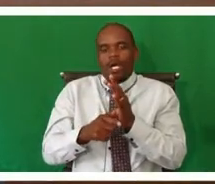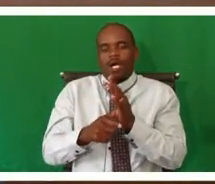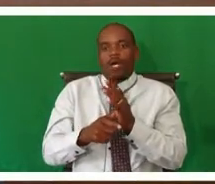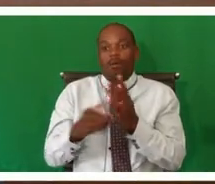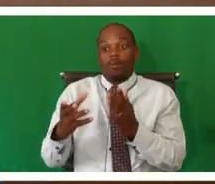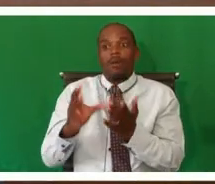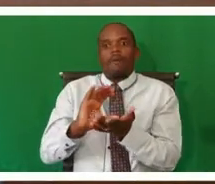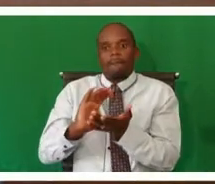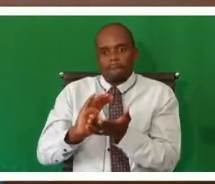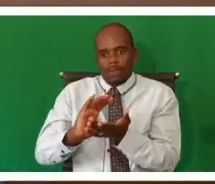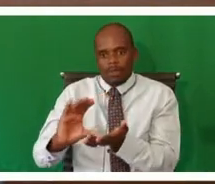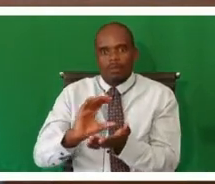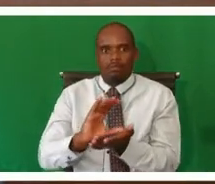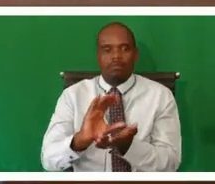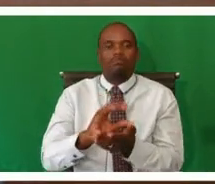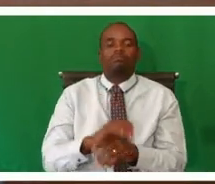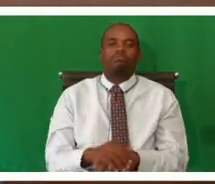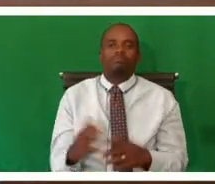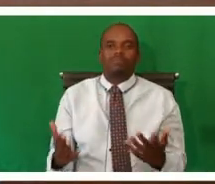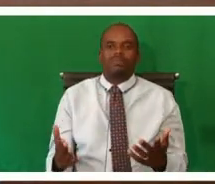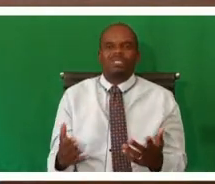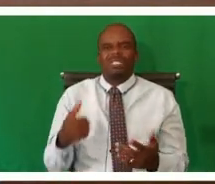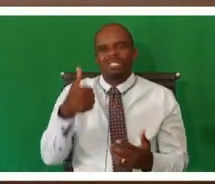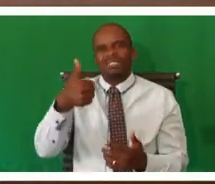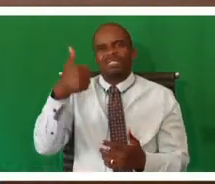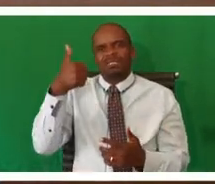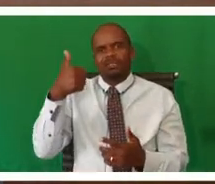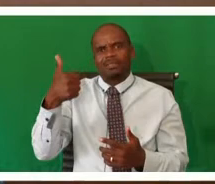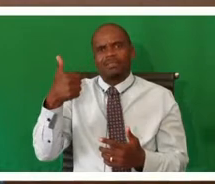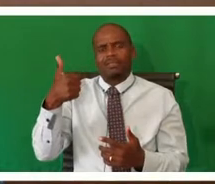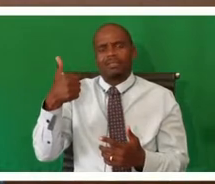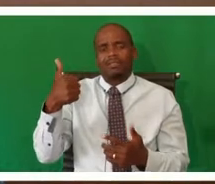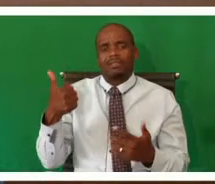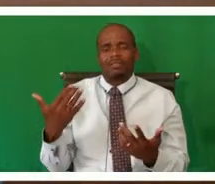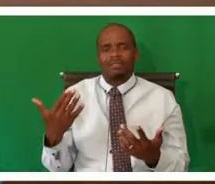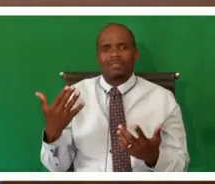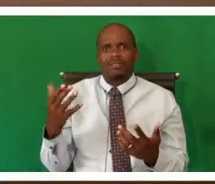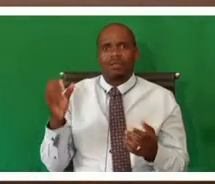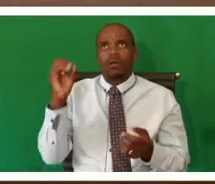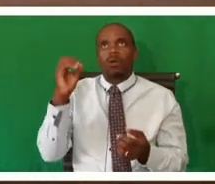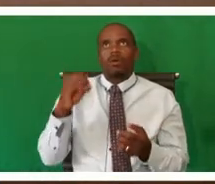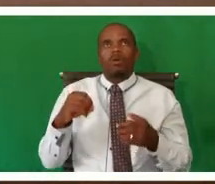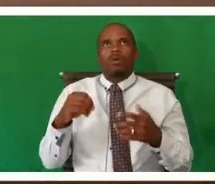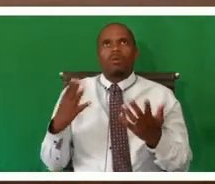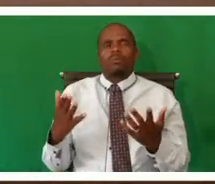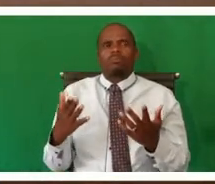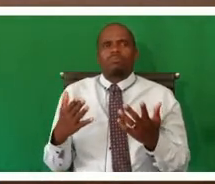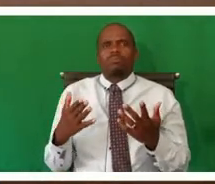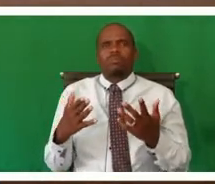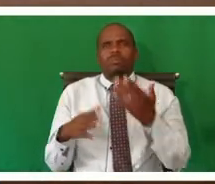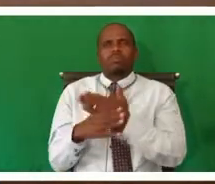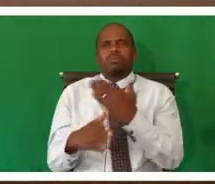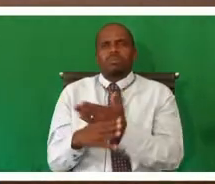56,000 expanded public works program job opportunities in the coming financial year. This should